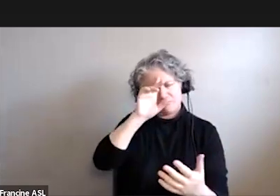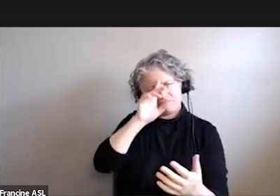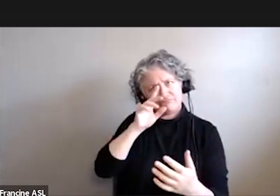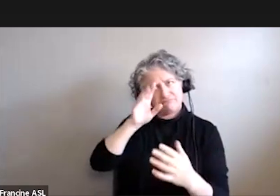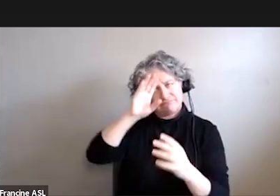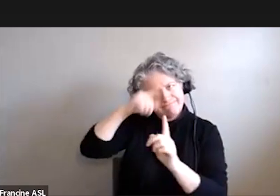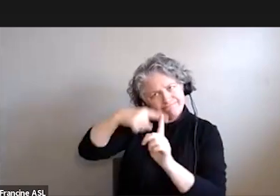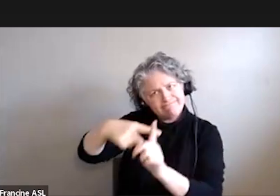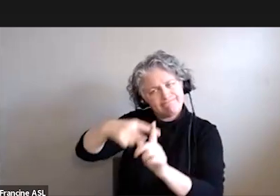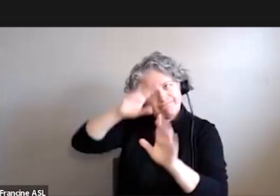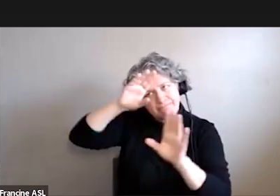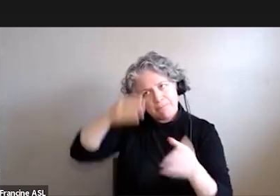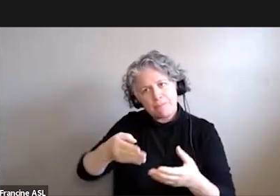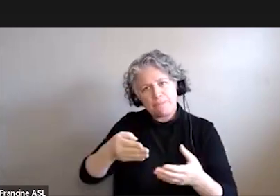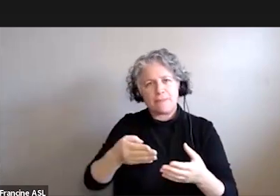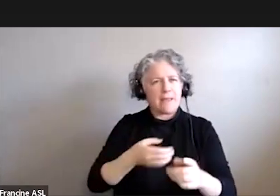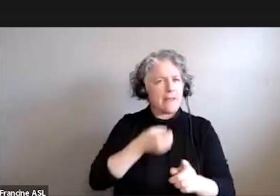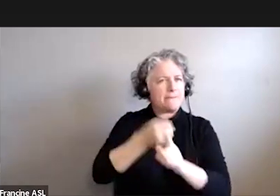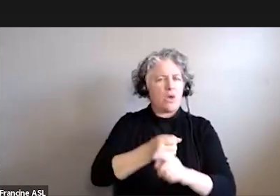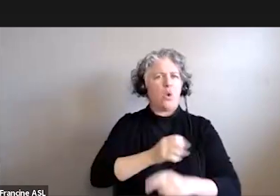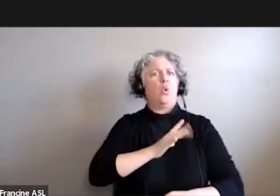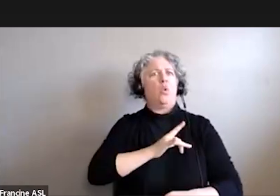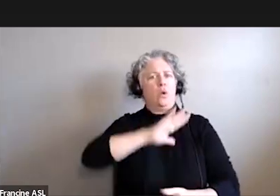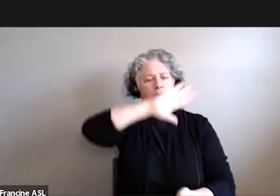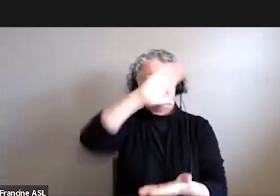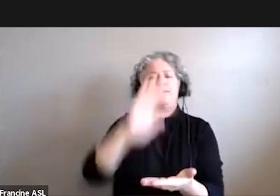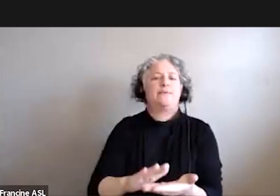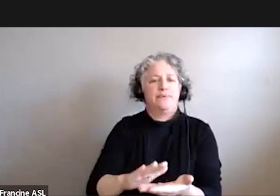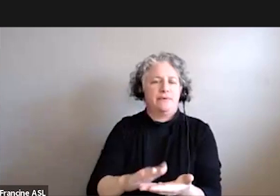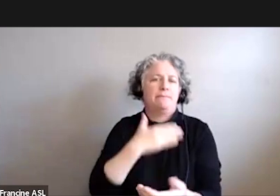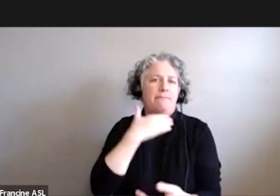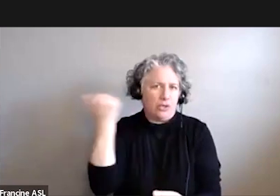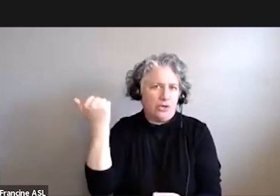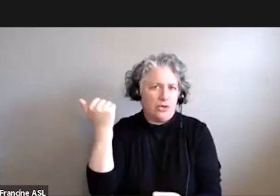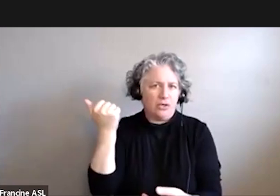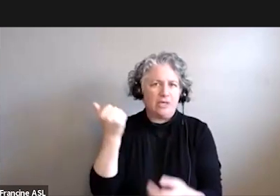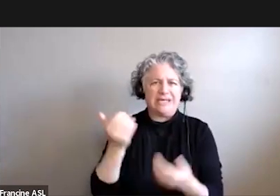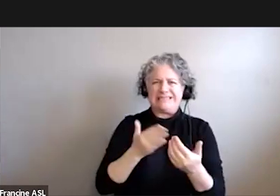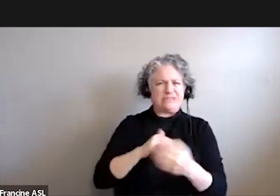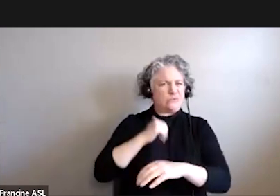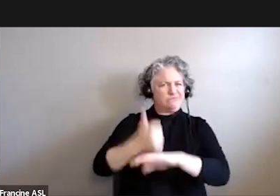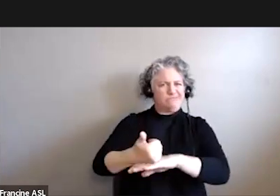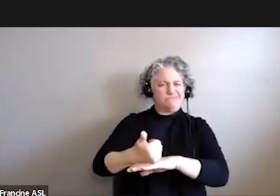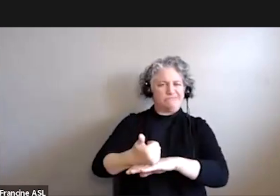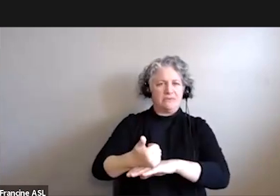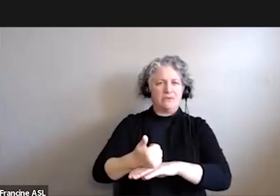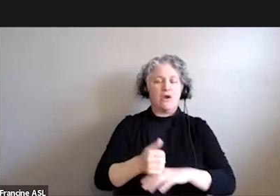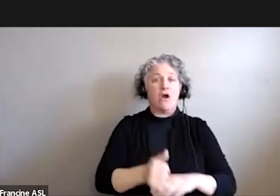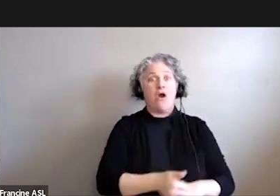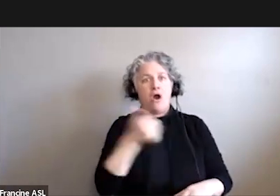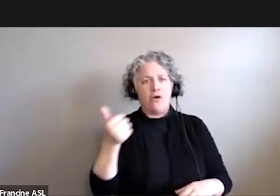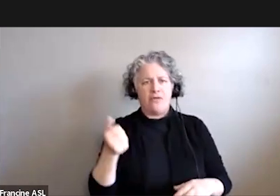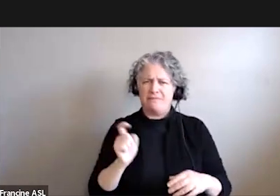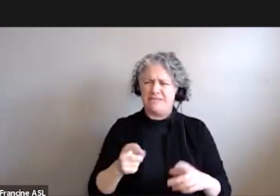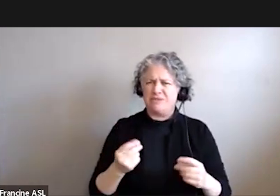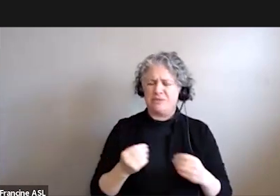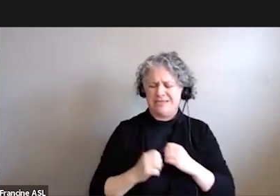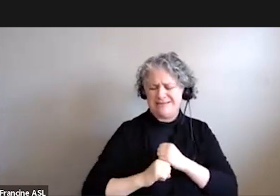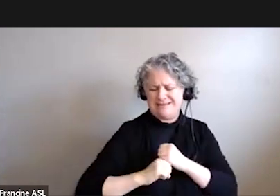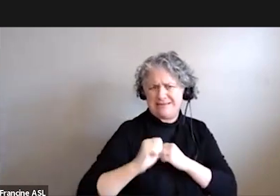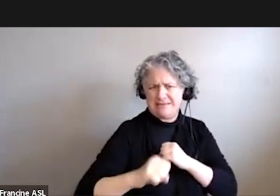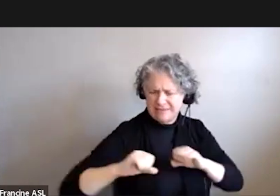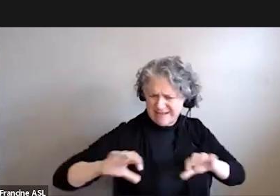to implement actions immediately, while longer term, higher effort items were mapped up for